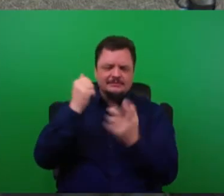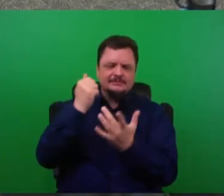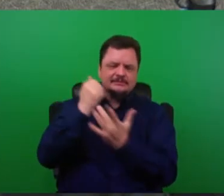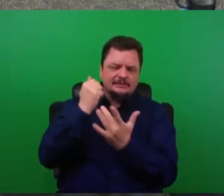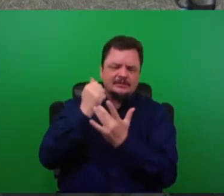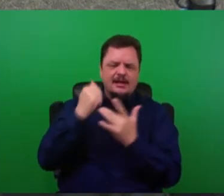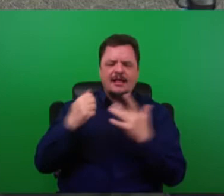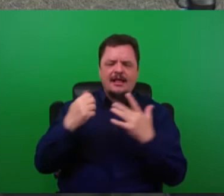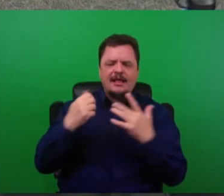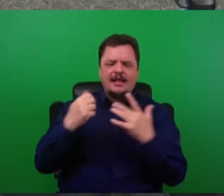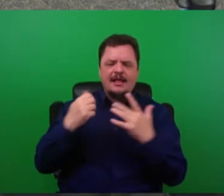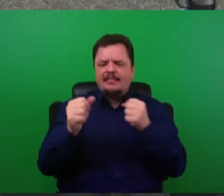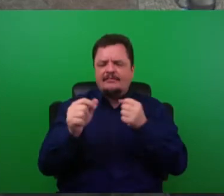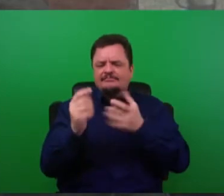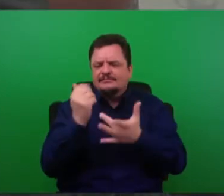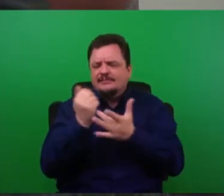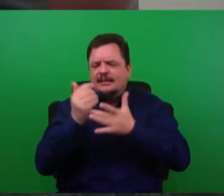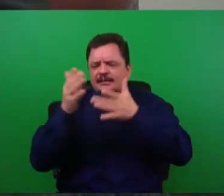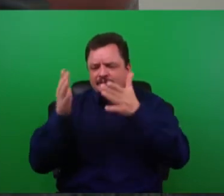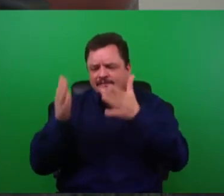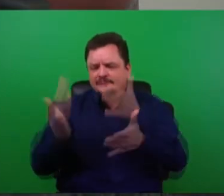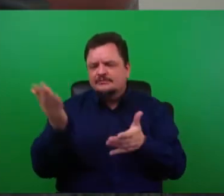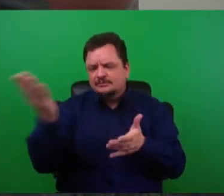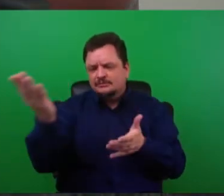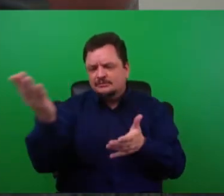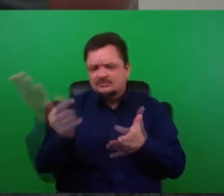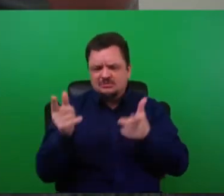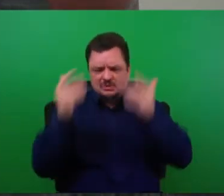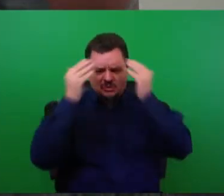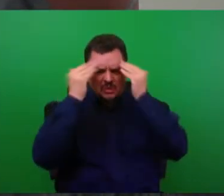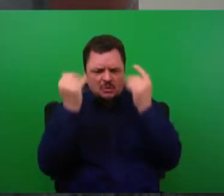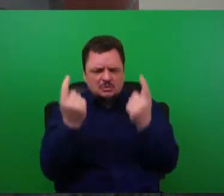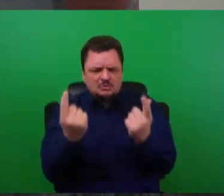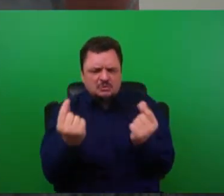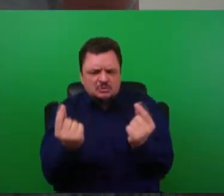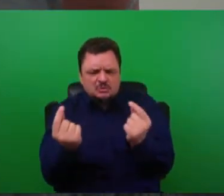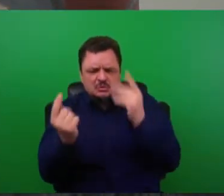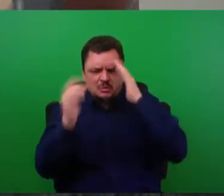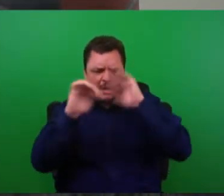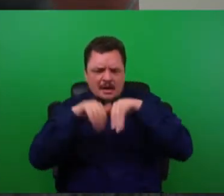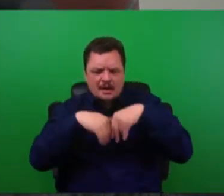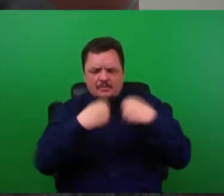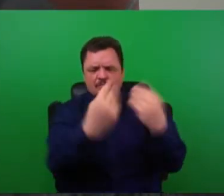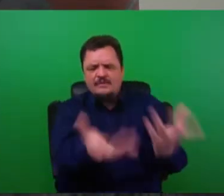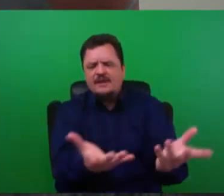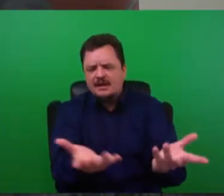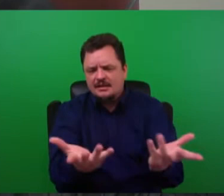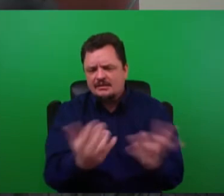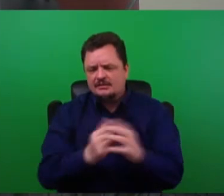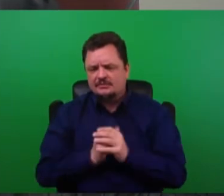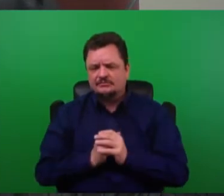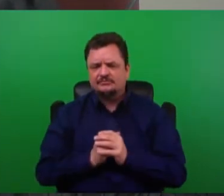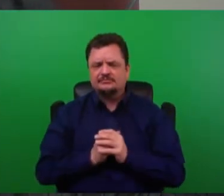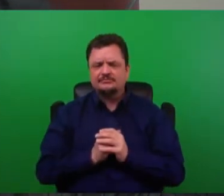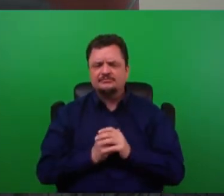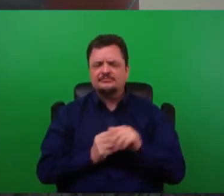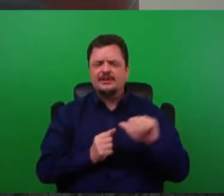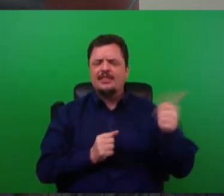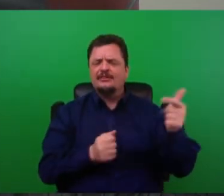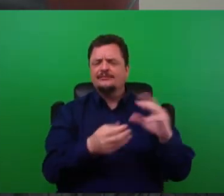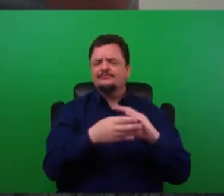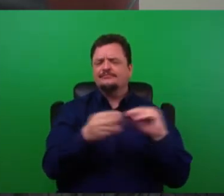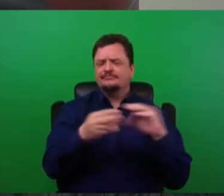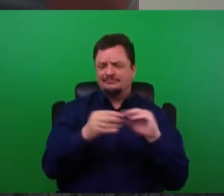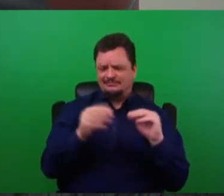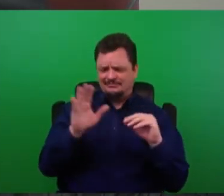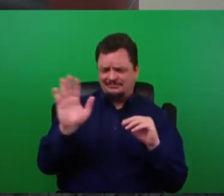Sure. And... you mentioned if we don't understand, this is kind of a quote, if we don't